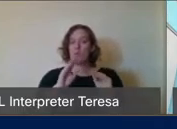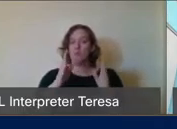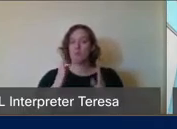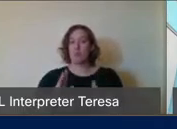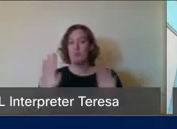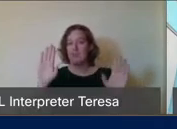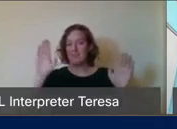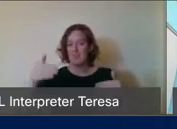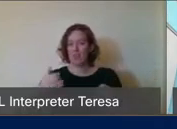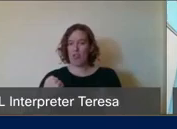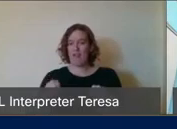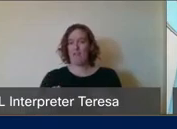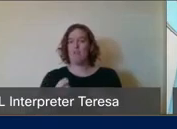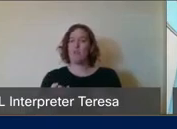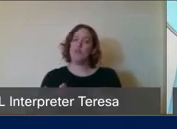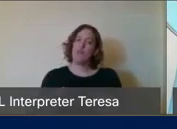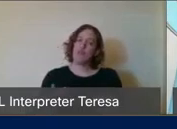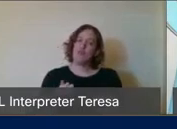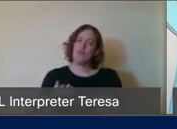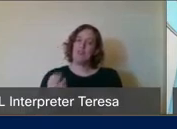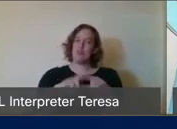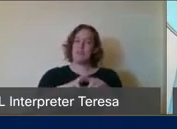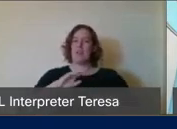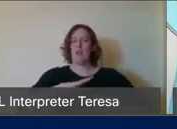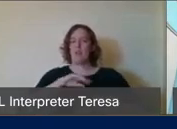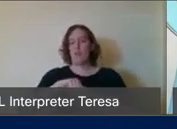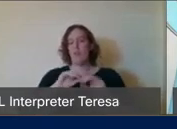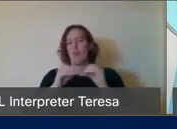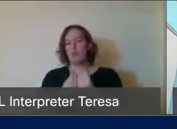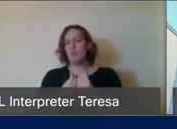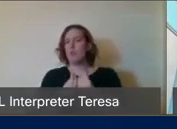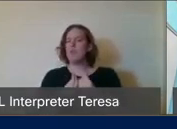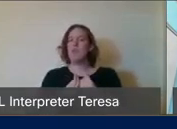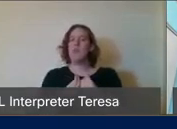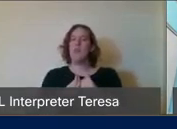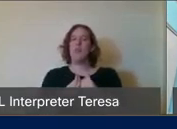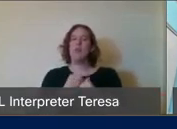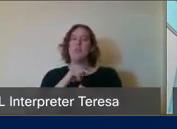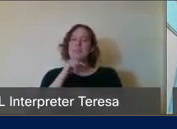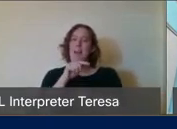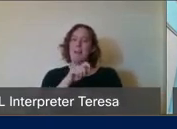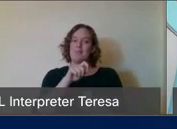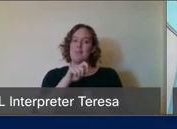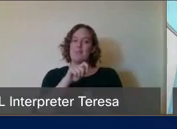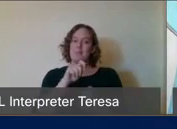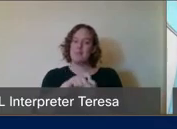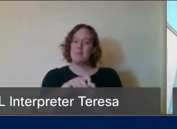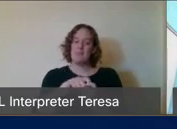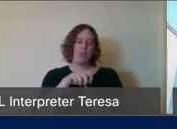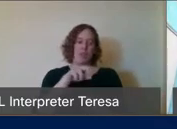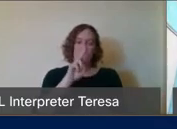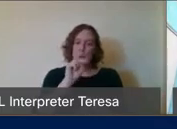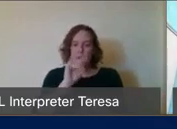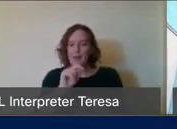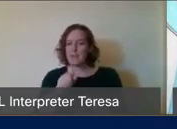increased satisfaction within an organization. So this isn't in particular to any particular unit or